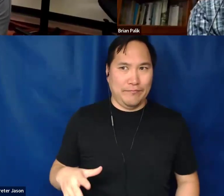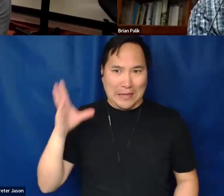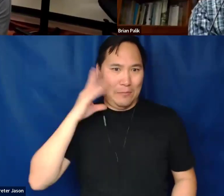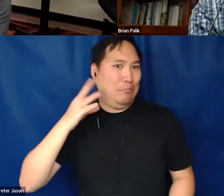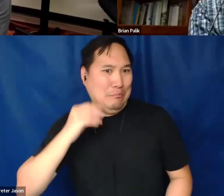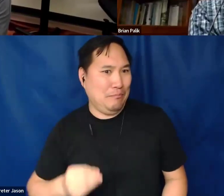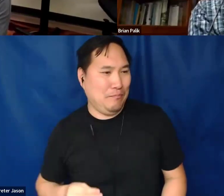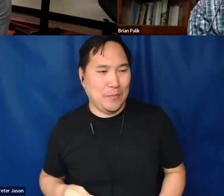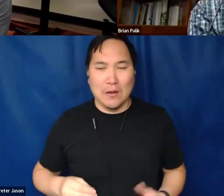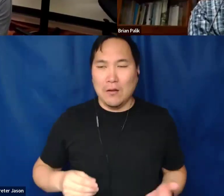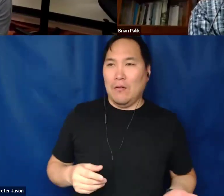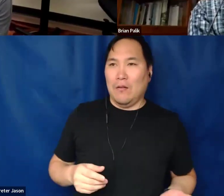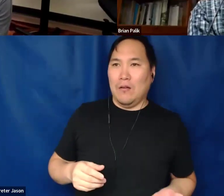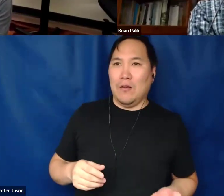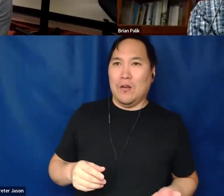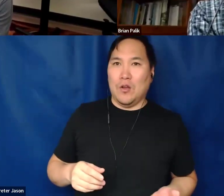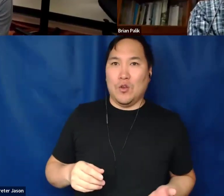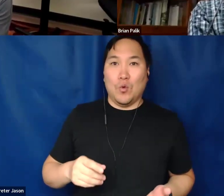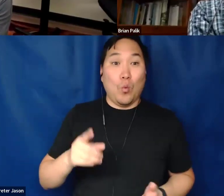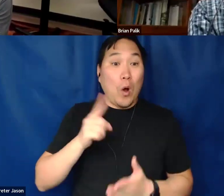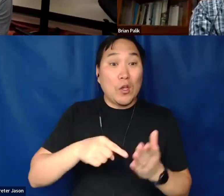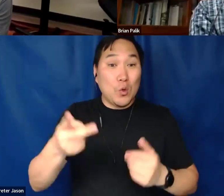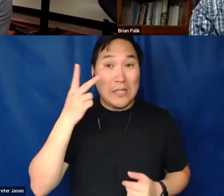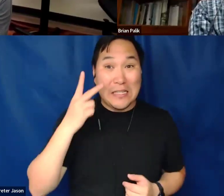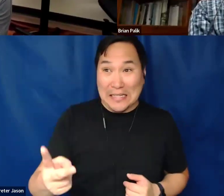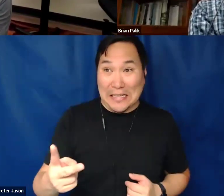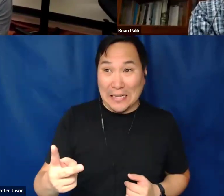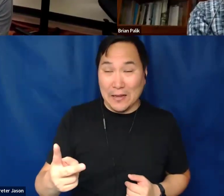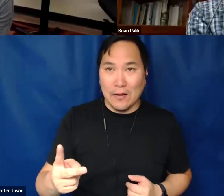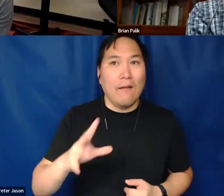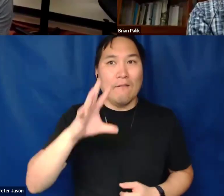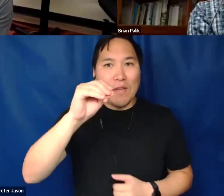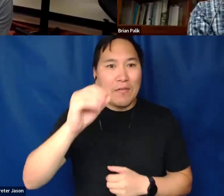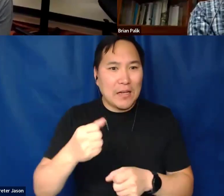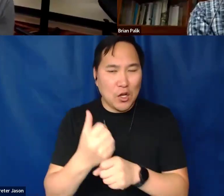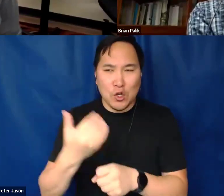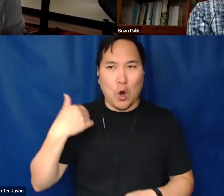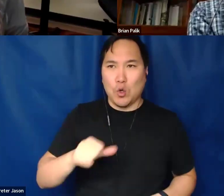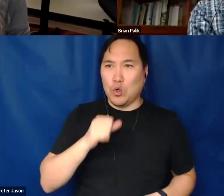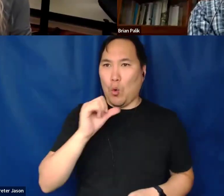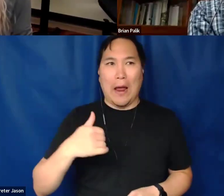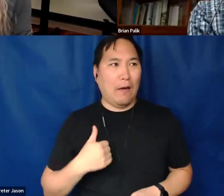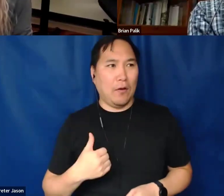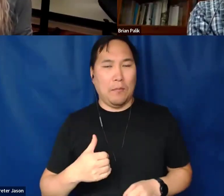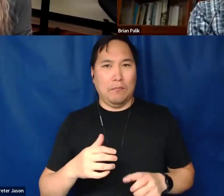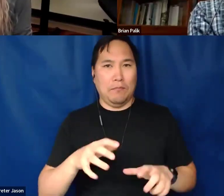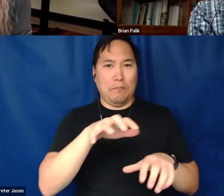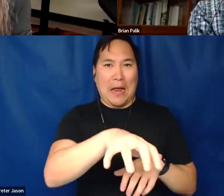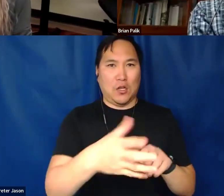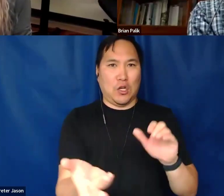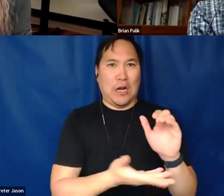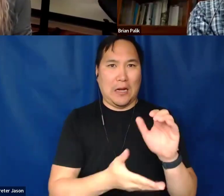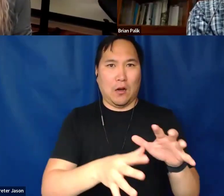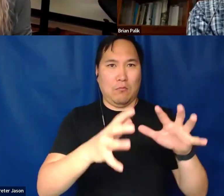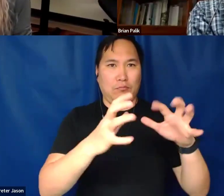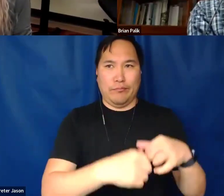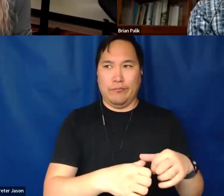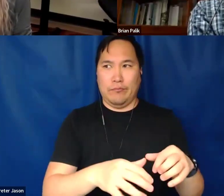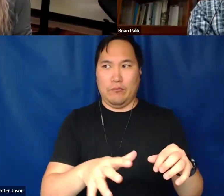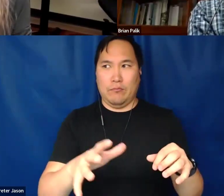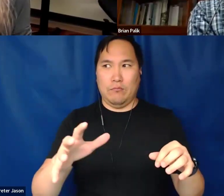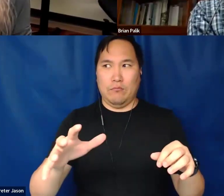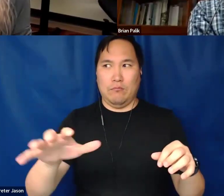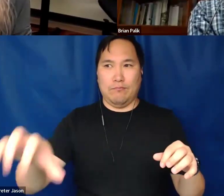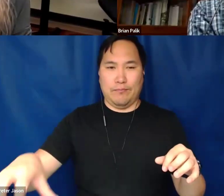you would have seen 50 years ago in terms of patch cutting on the landscape. There's much more of a